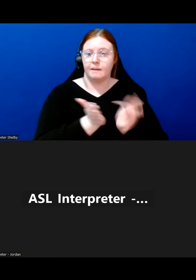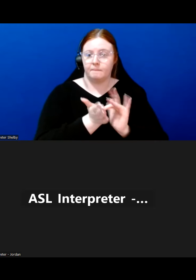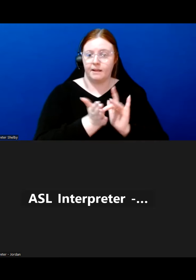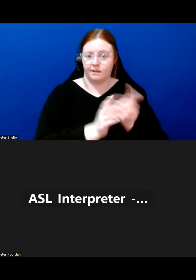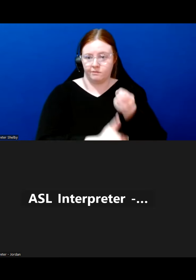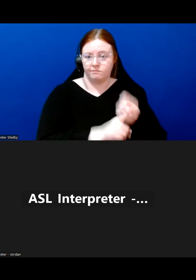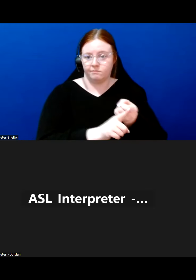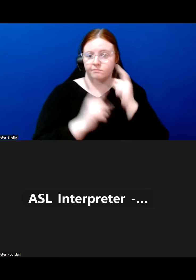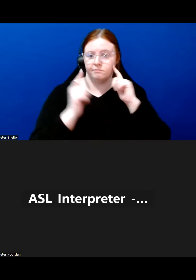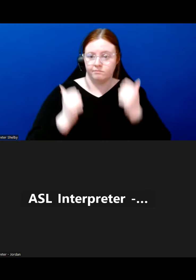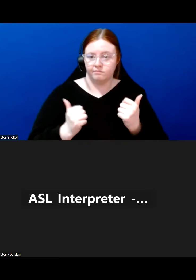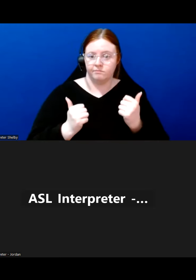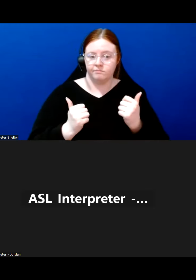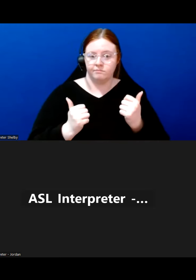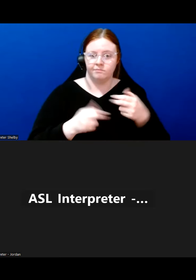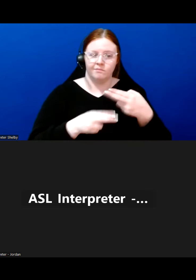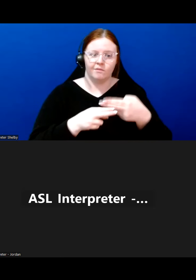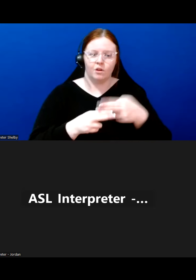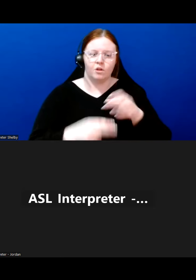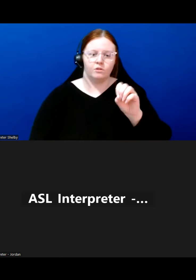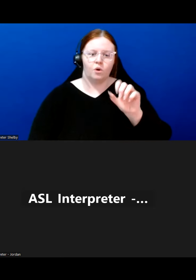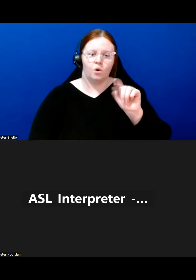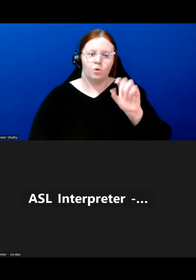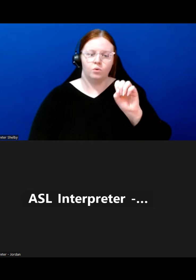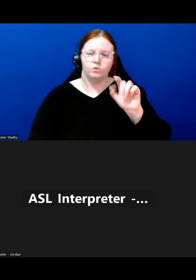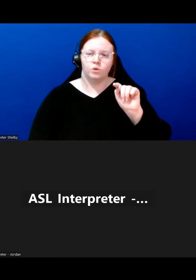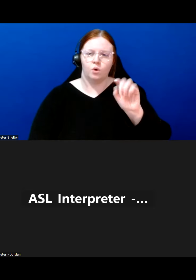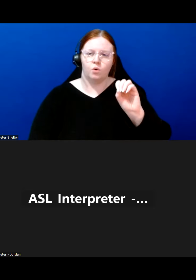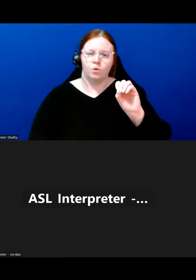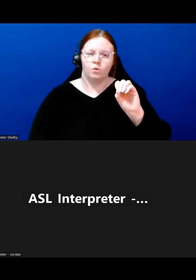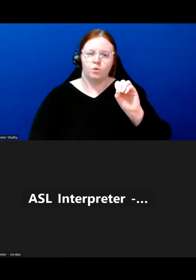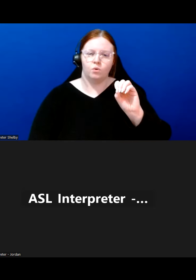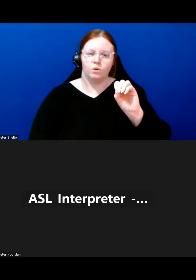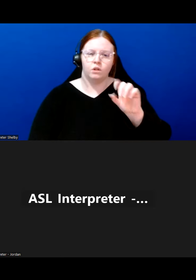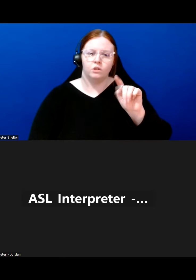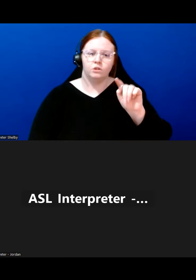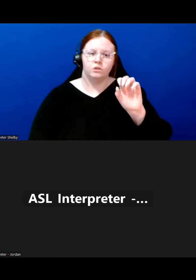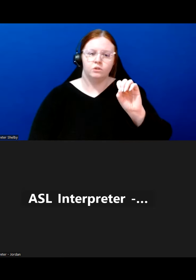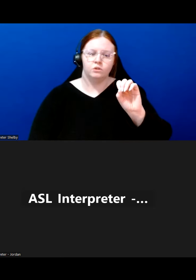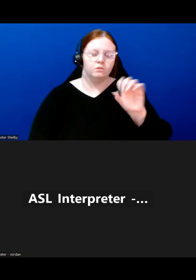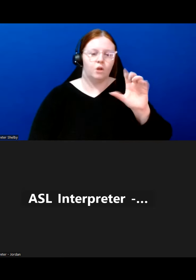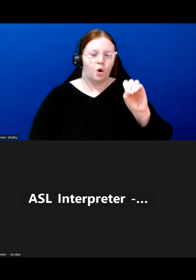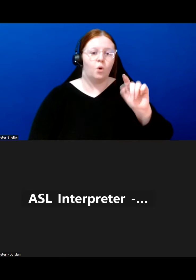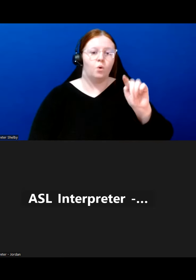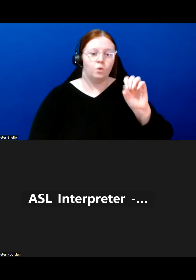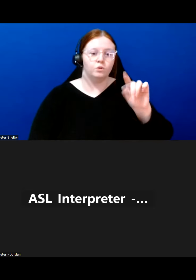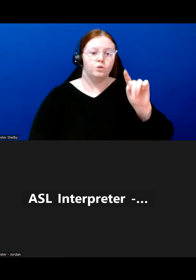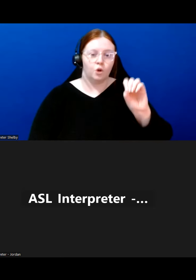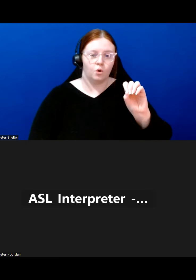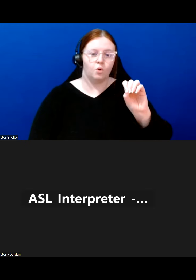hearing system, and we call these ototoxic medications or drugs. Just as a couple examples, they could be certain kinds